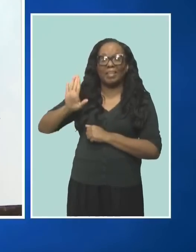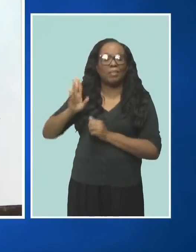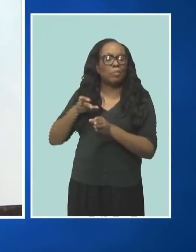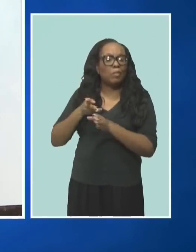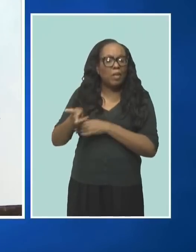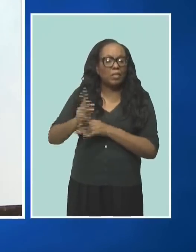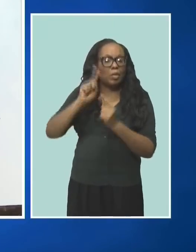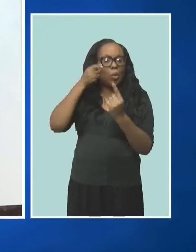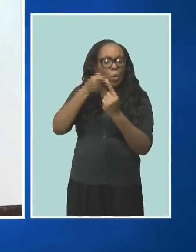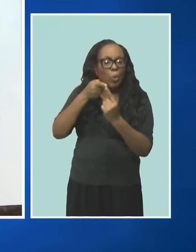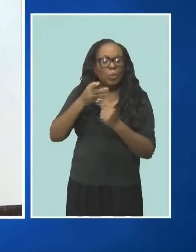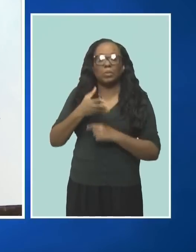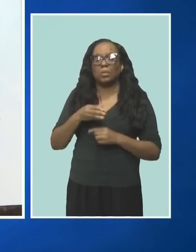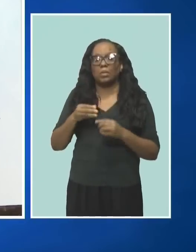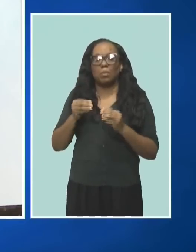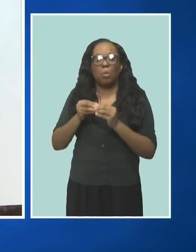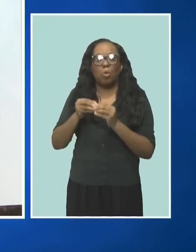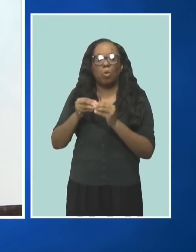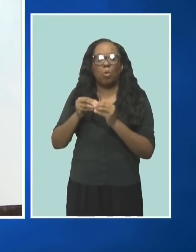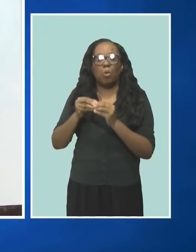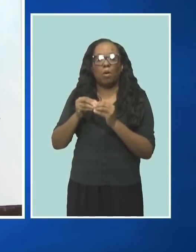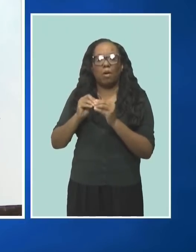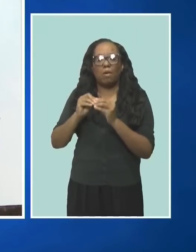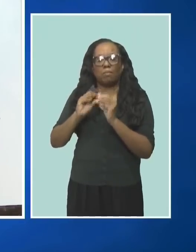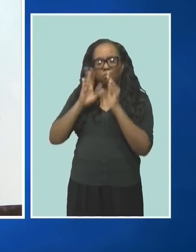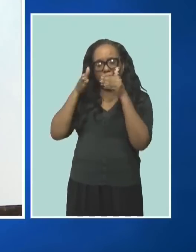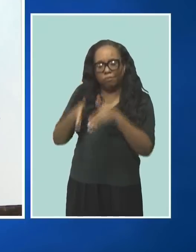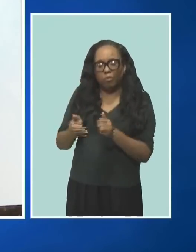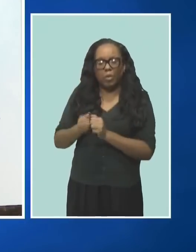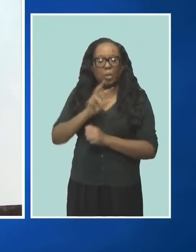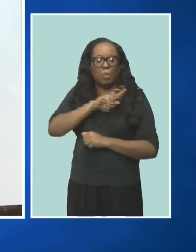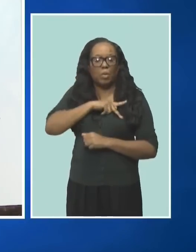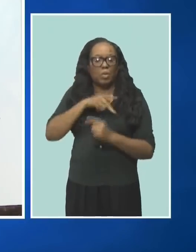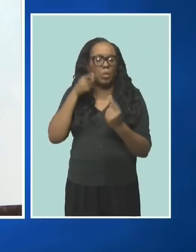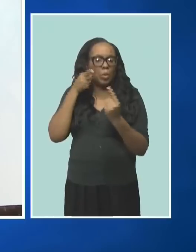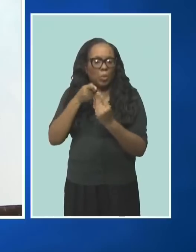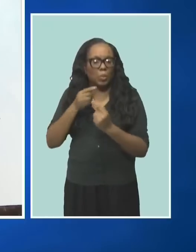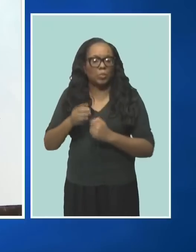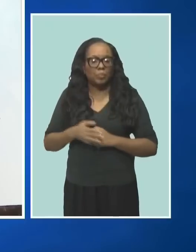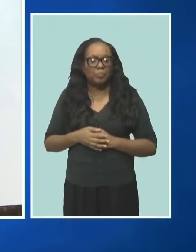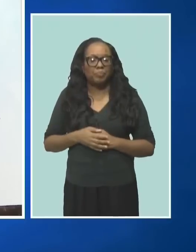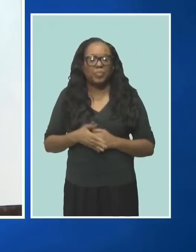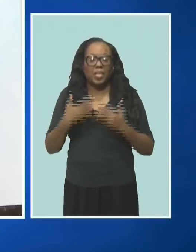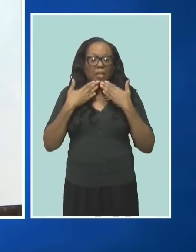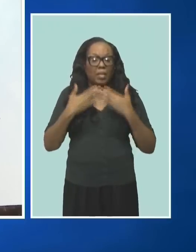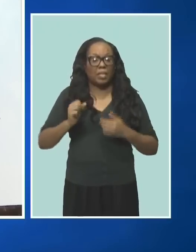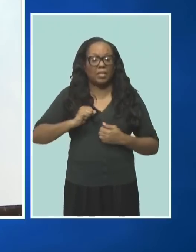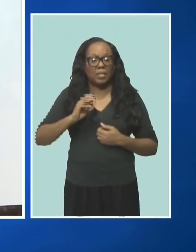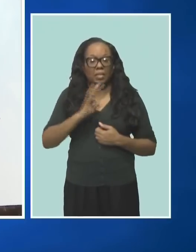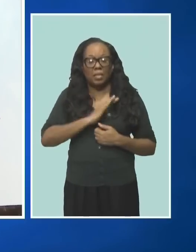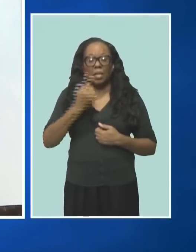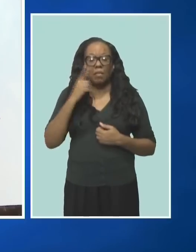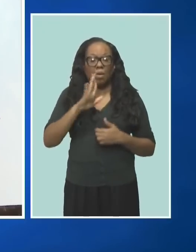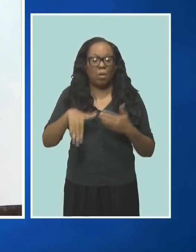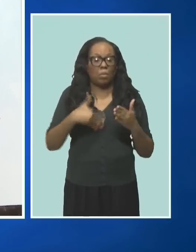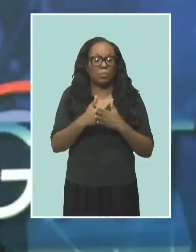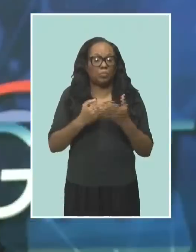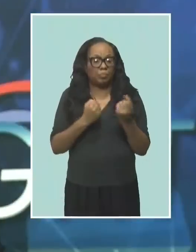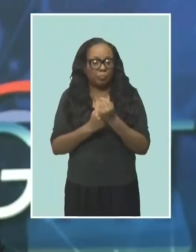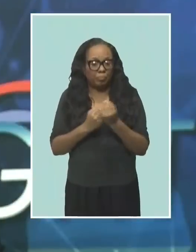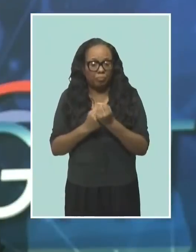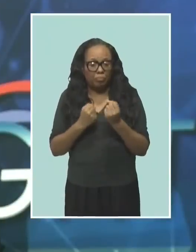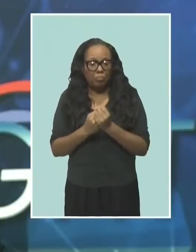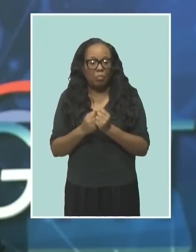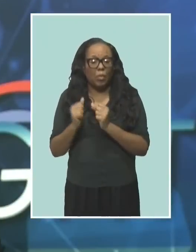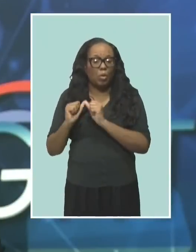who served as General Manager of the BWA before being appointed Acting CEO, thanks the staff for their unwavering